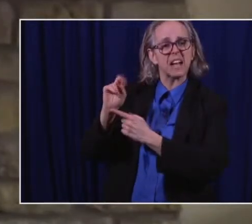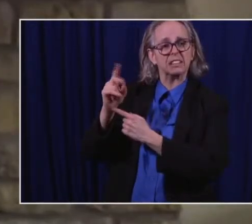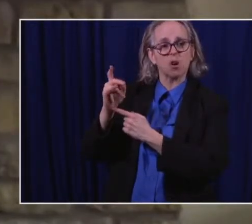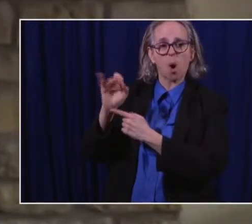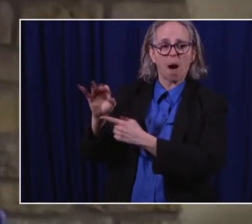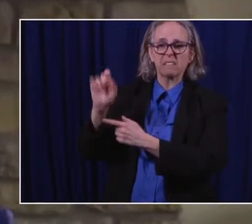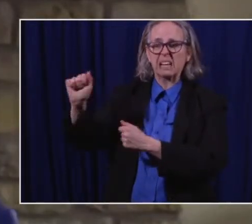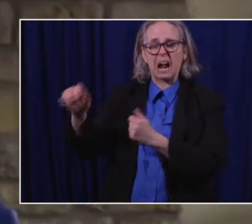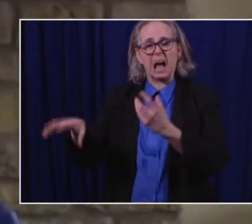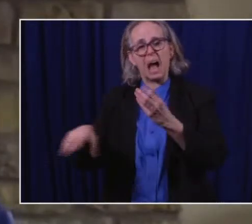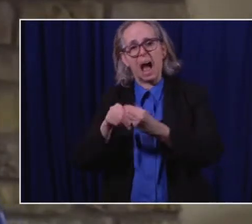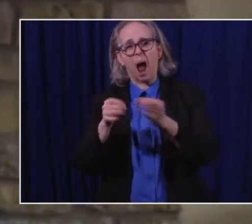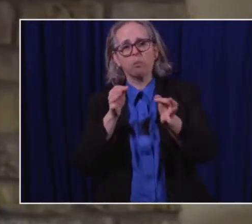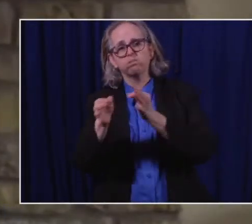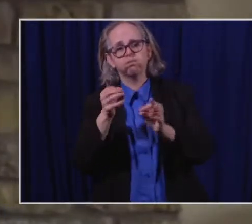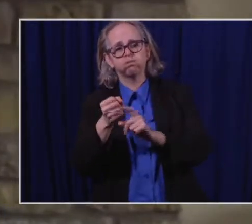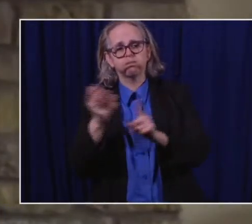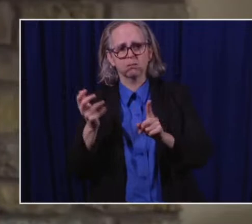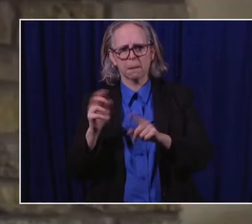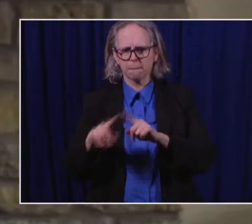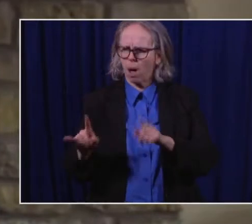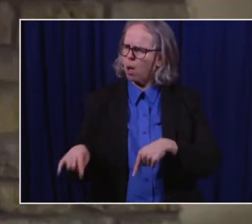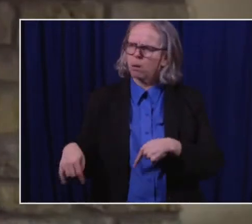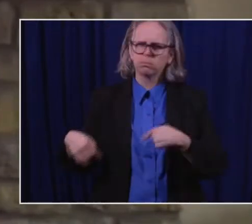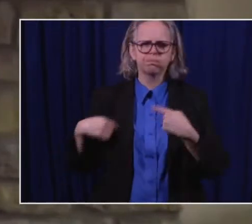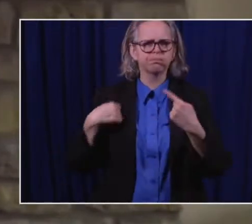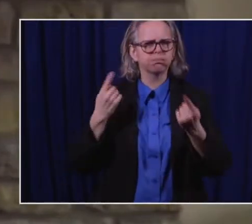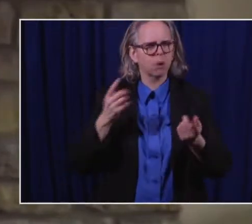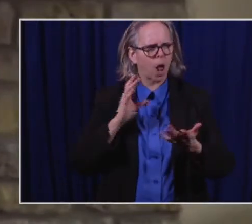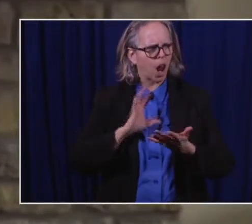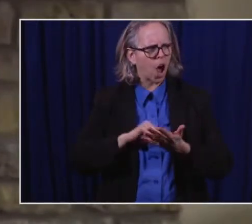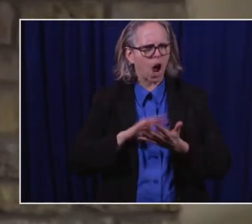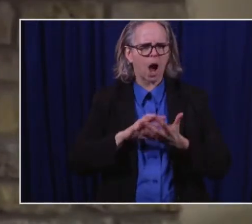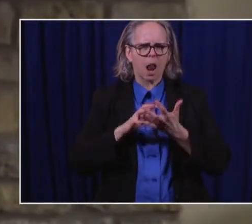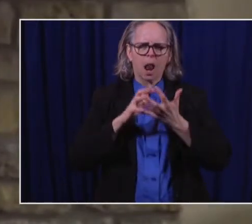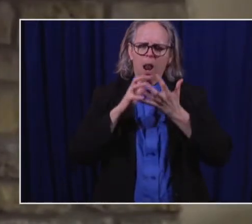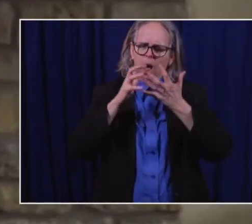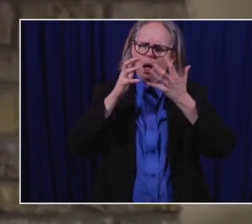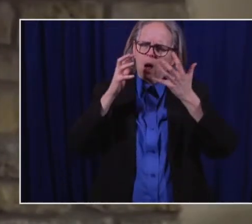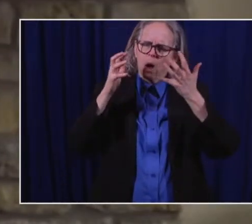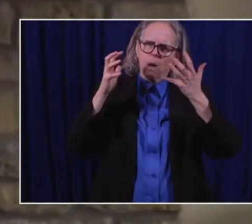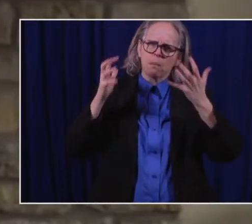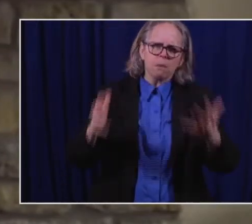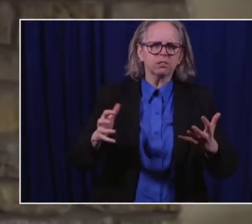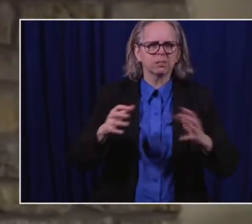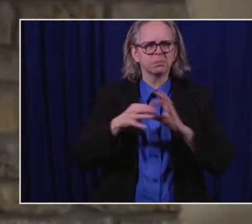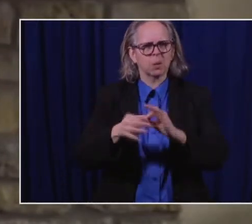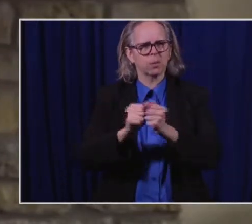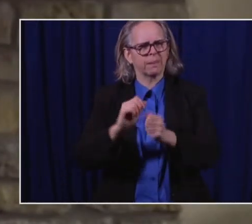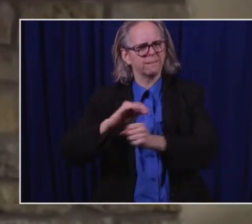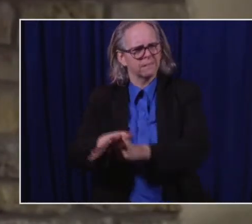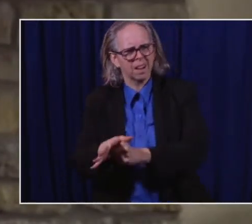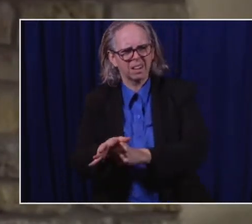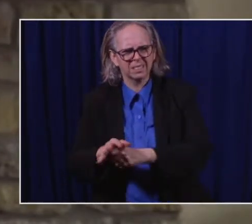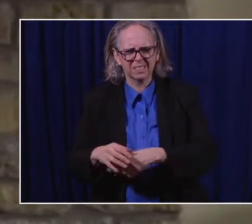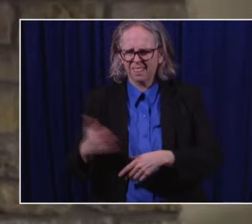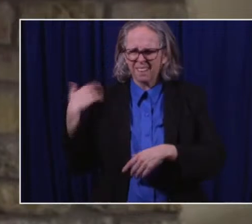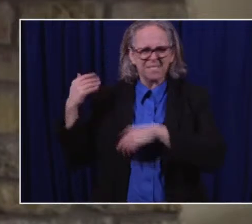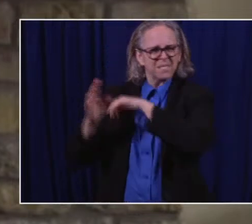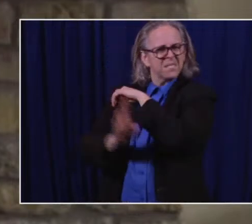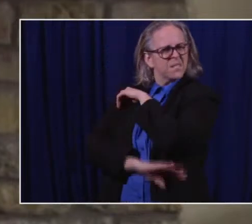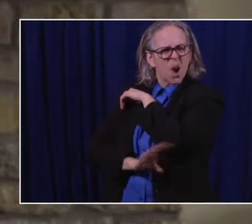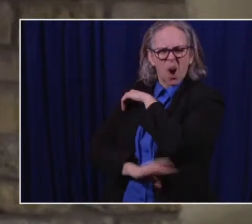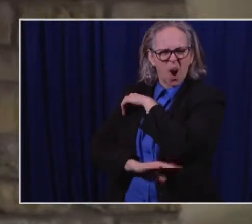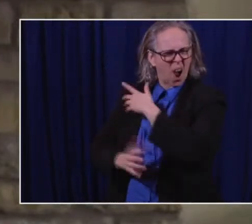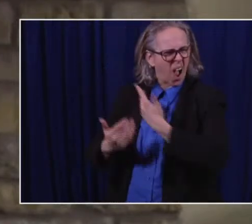much more as we've been through this school year. And, we know a lot more than we knew to begin with. And we even know a lot more than we knew